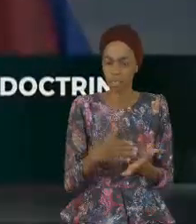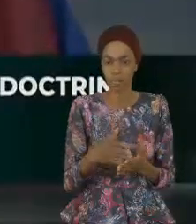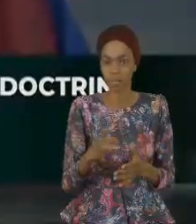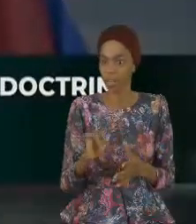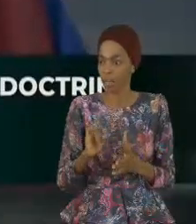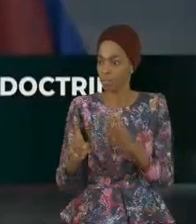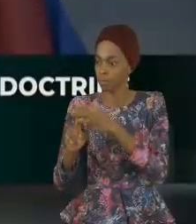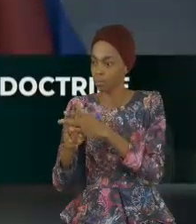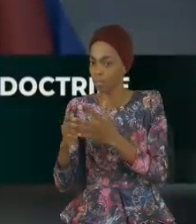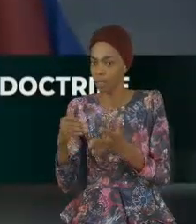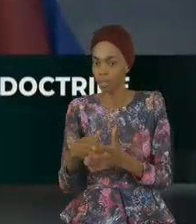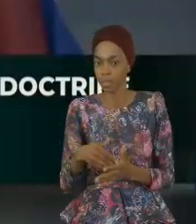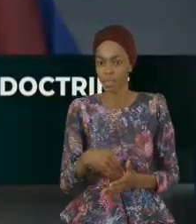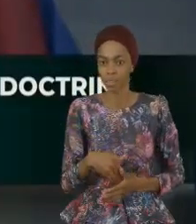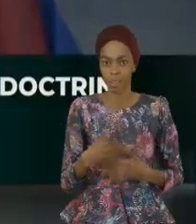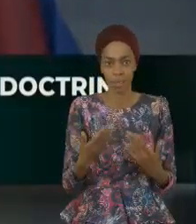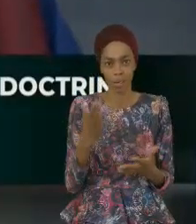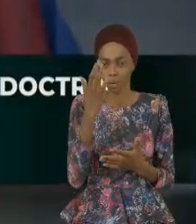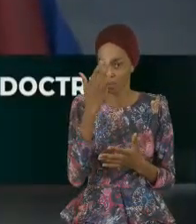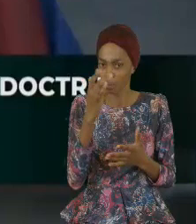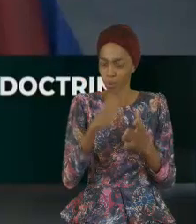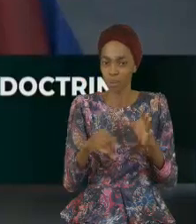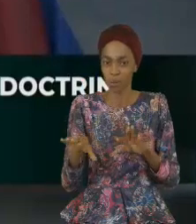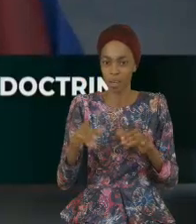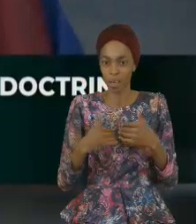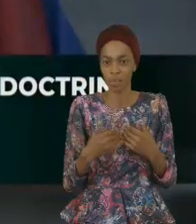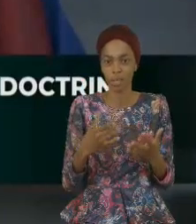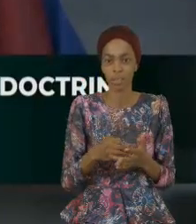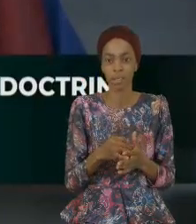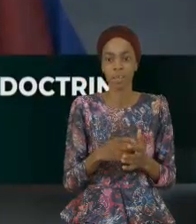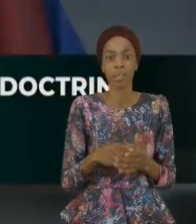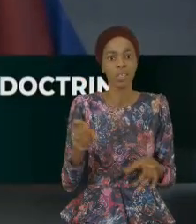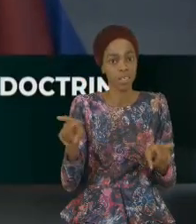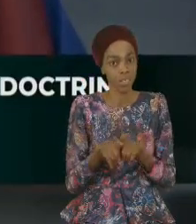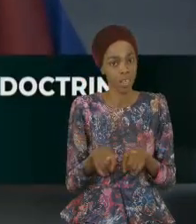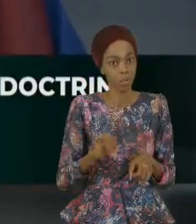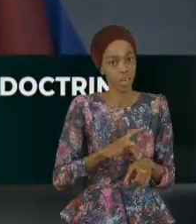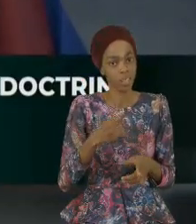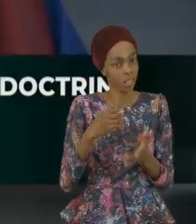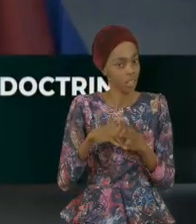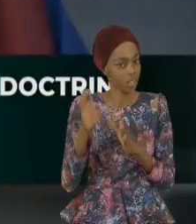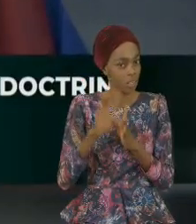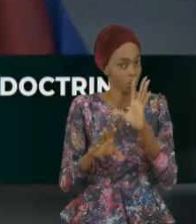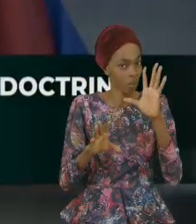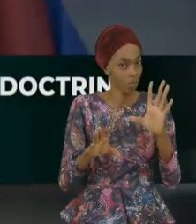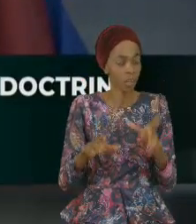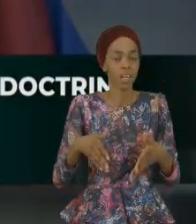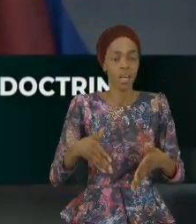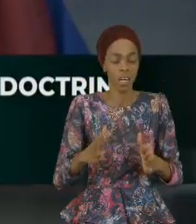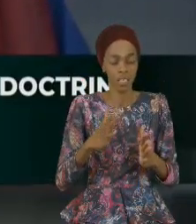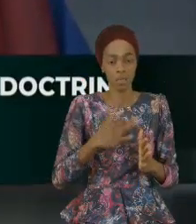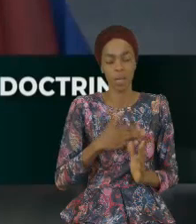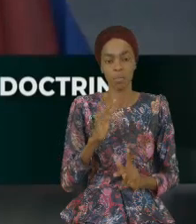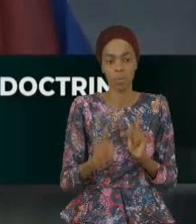again. What do you have there for this morning? The same thing I said last time, chapter 5, let my people